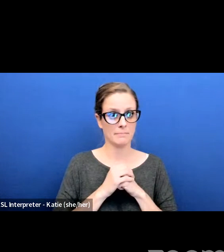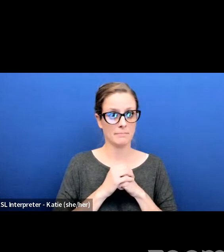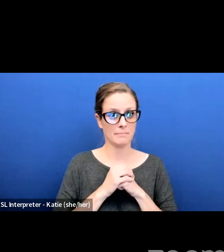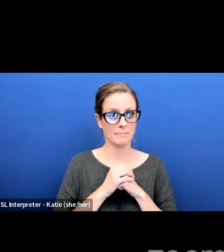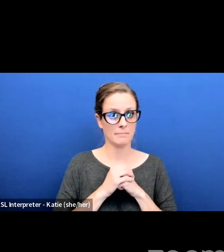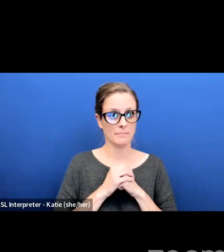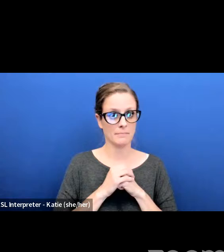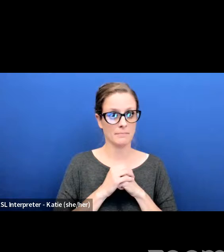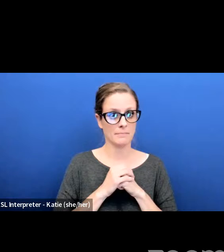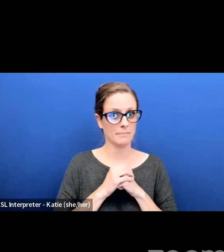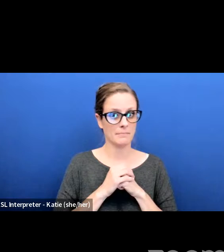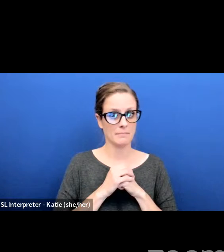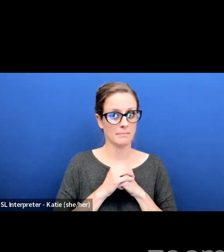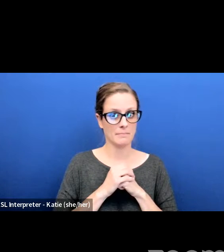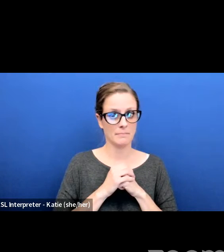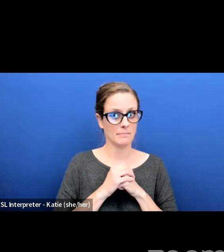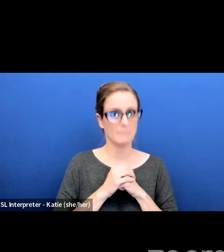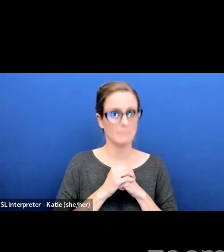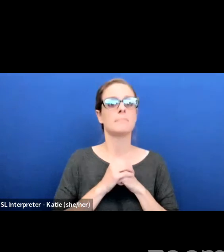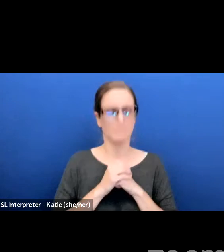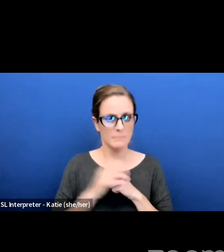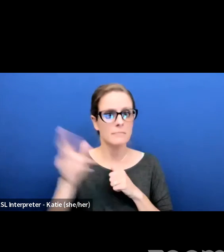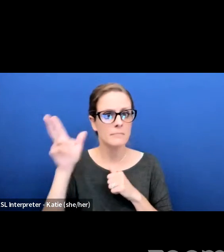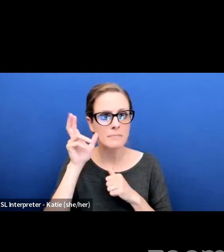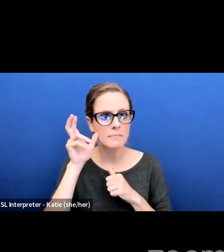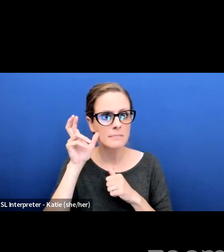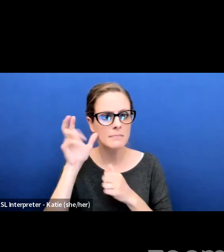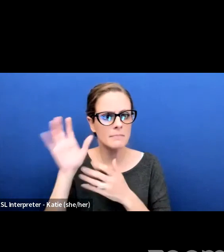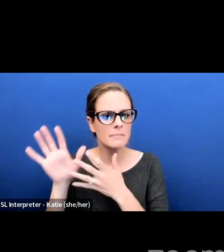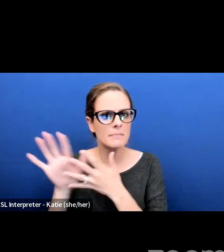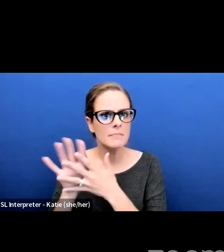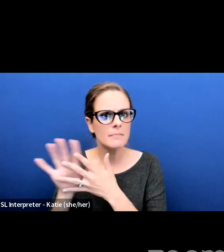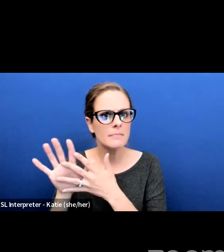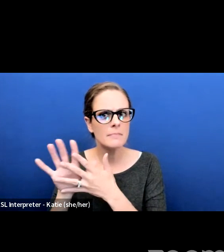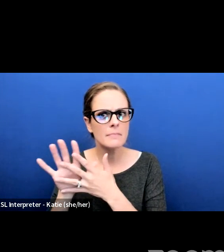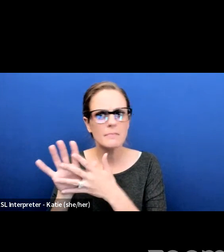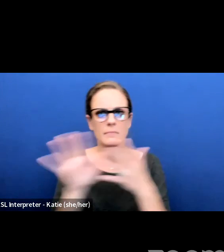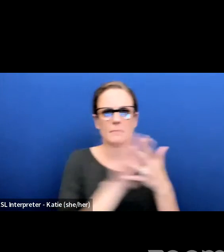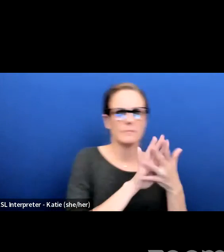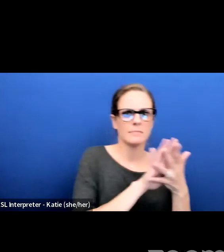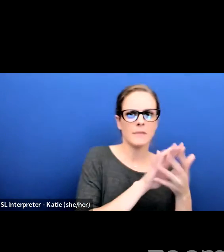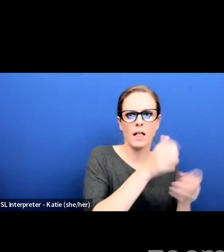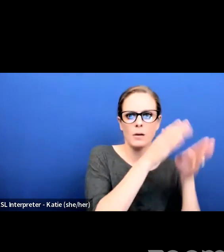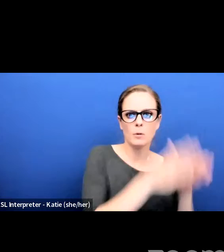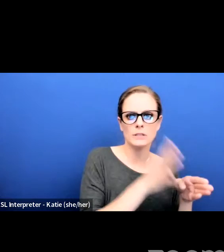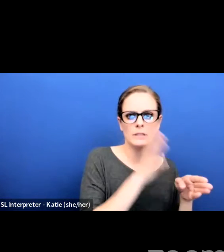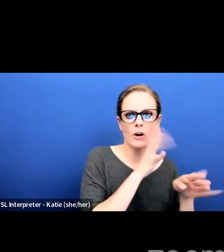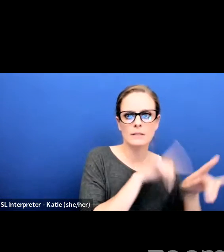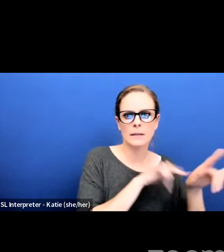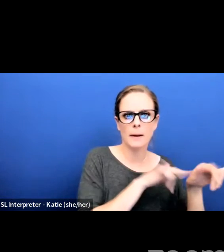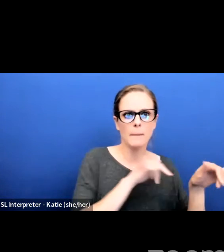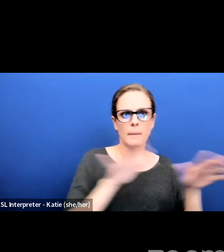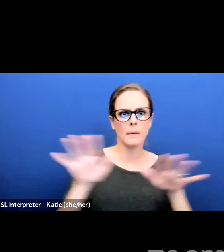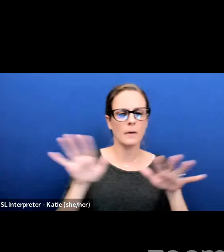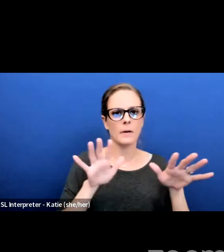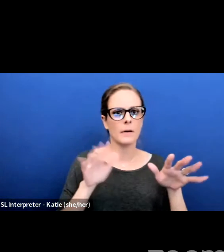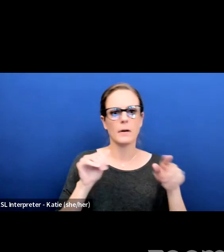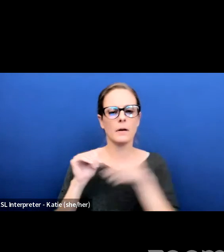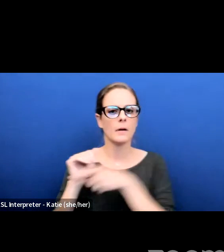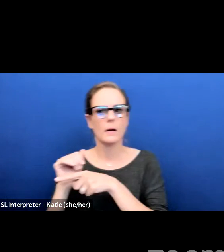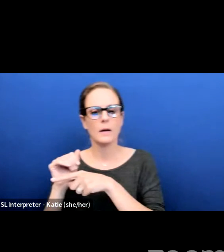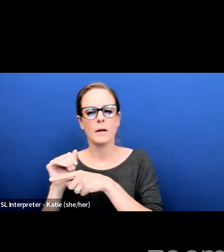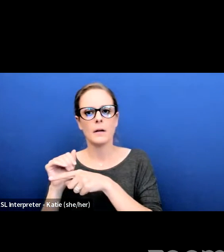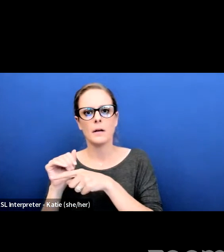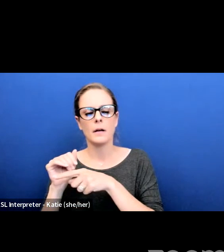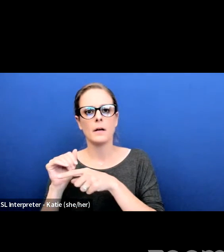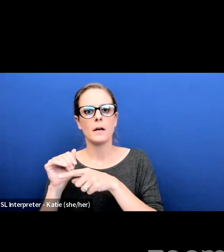Dr. Moss, first of all, I want to thank you for your It's leadership. not but like you before I just get there- it once and you're done. You could keep getting it. Oh. And every time